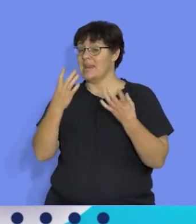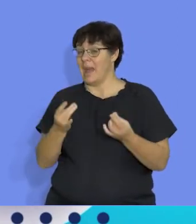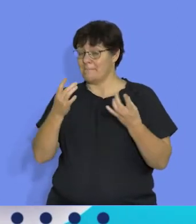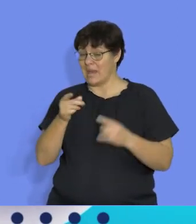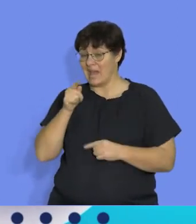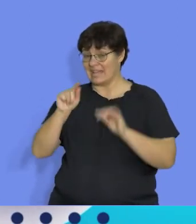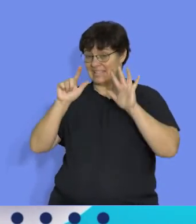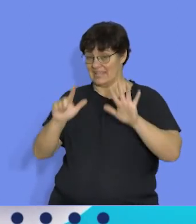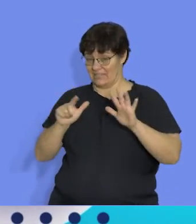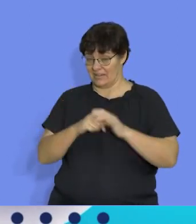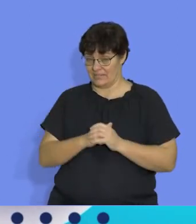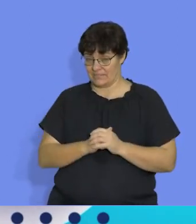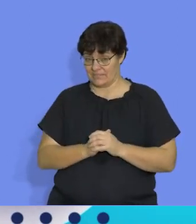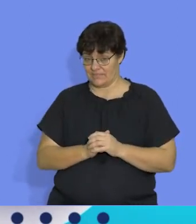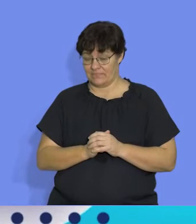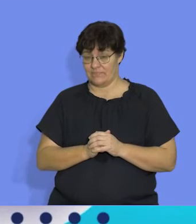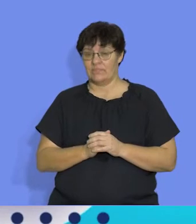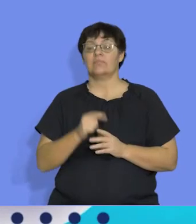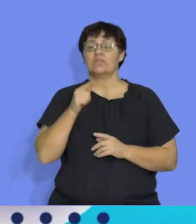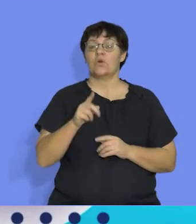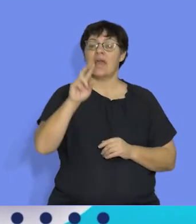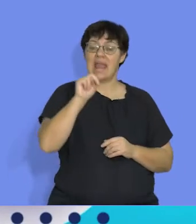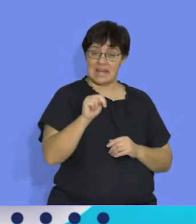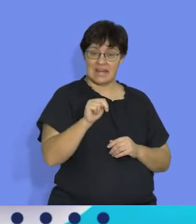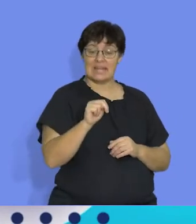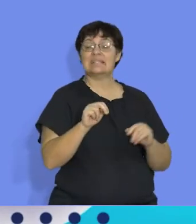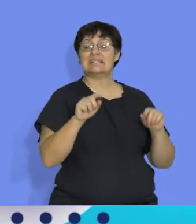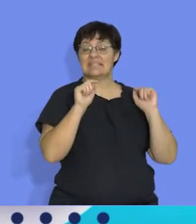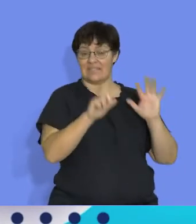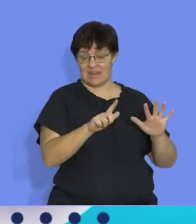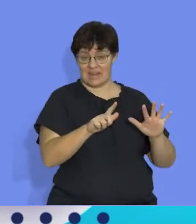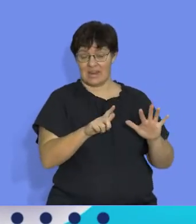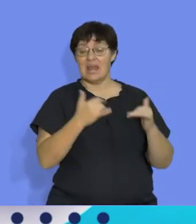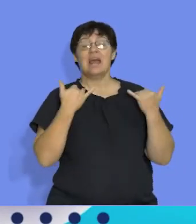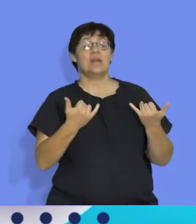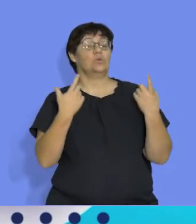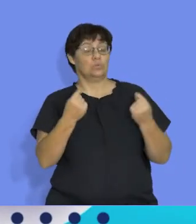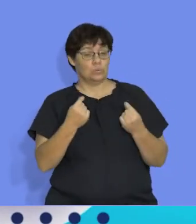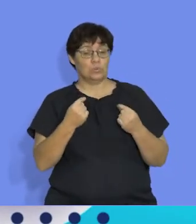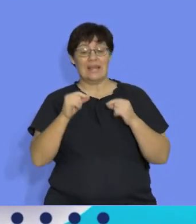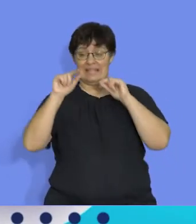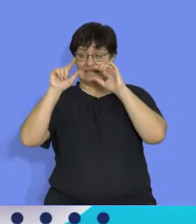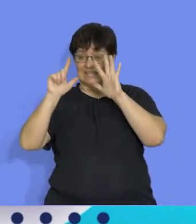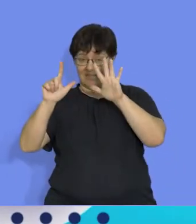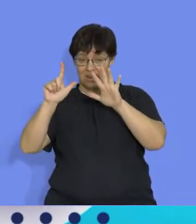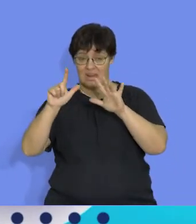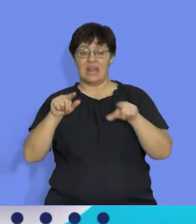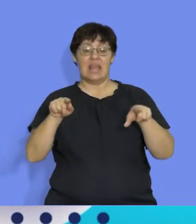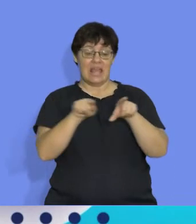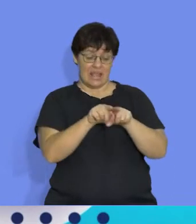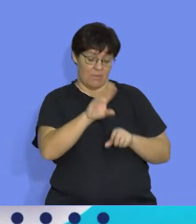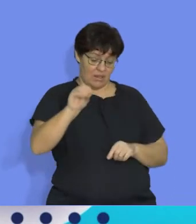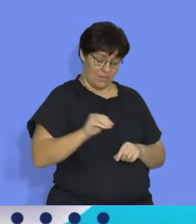this example is 7. So n is 7. So what I have to do is substitute n is equal to